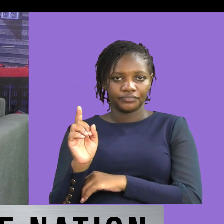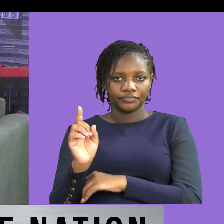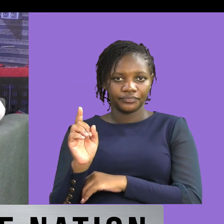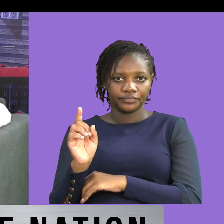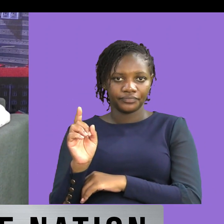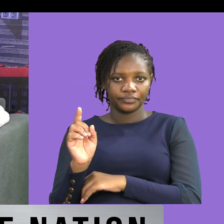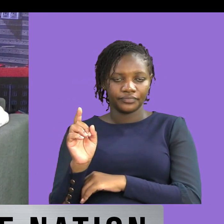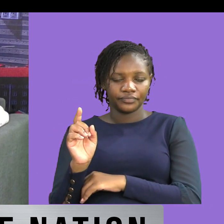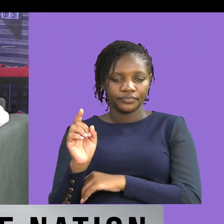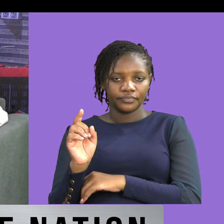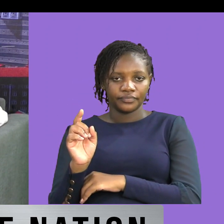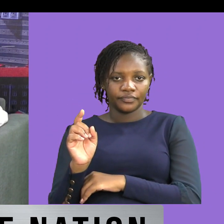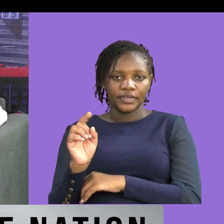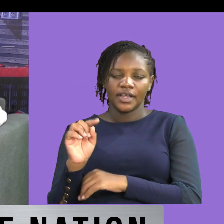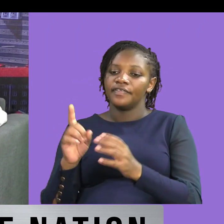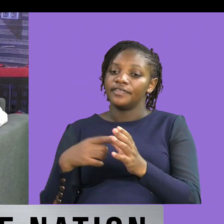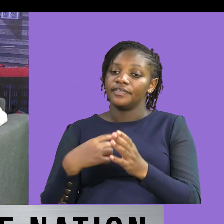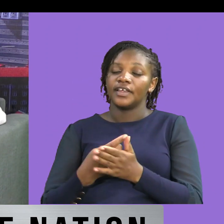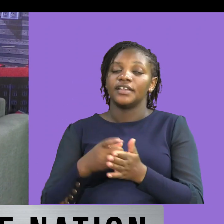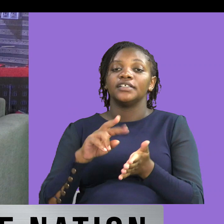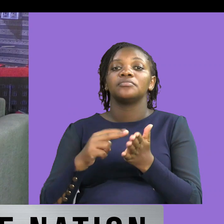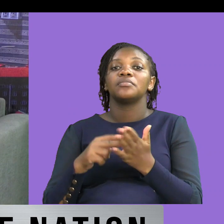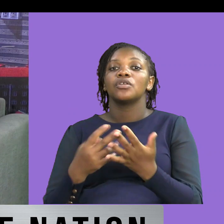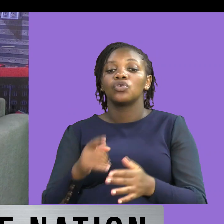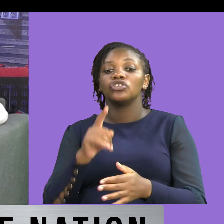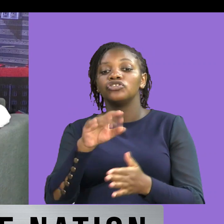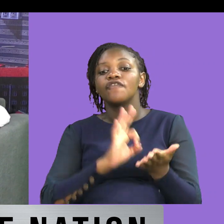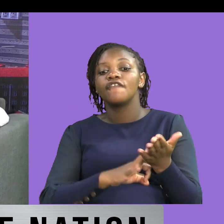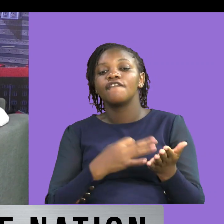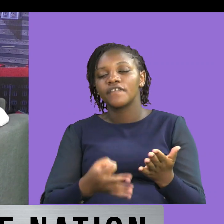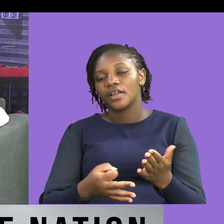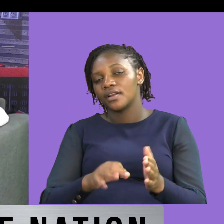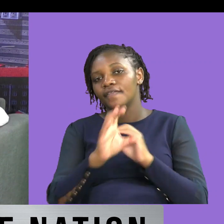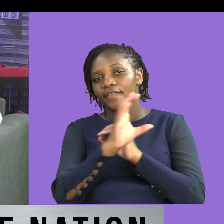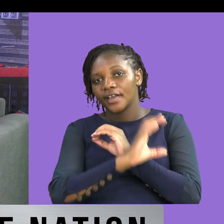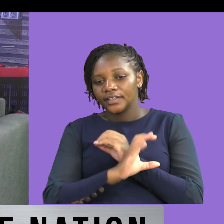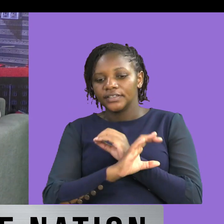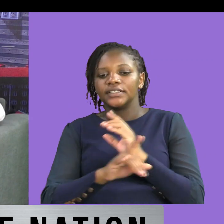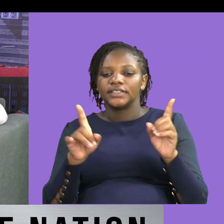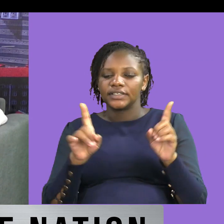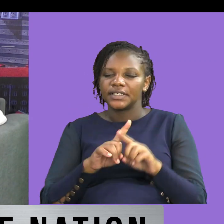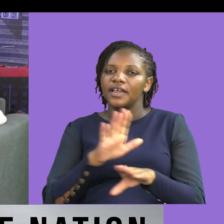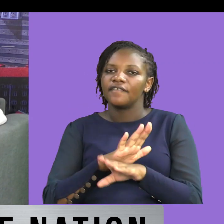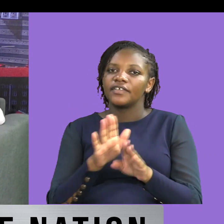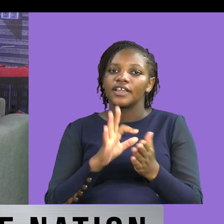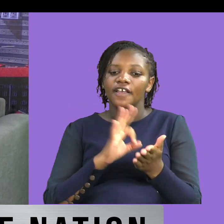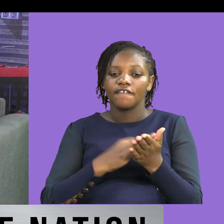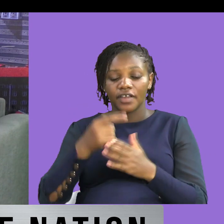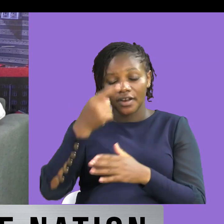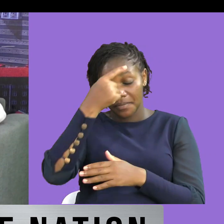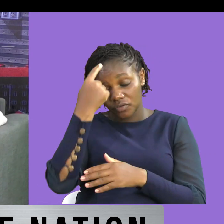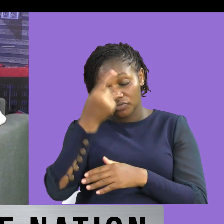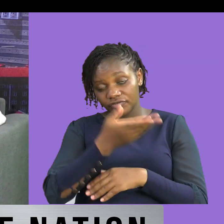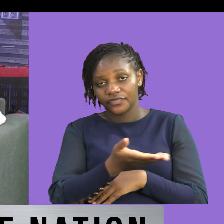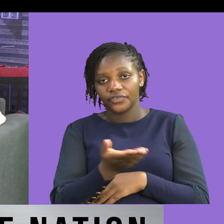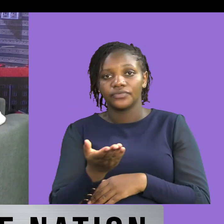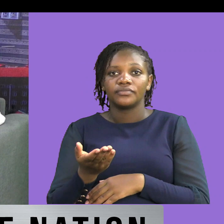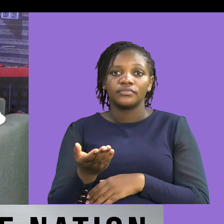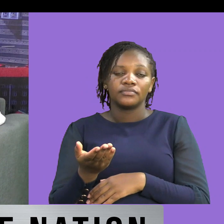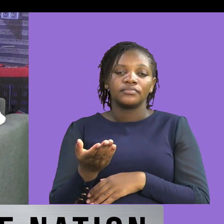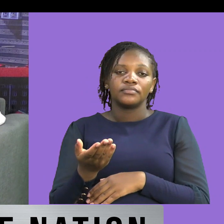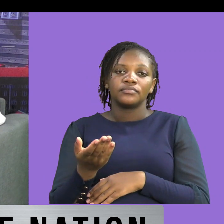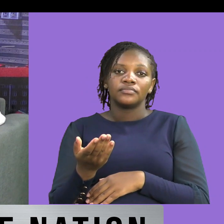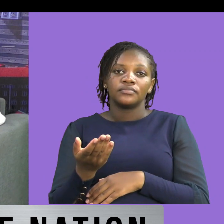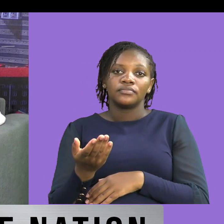government in State House, you are failing this country, and you are failing your party, and you are failing everything, and you are failing democracy, and you are failing